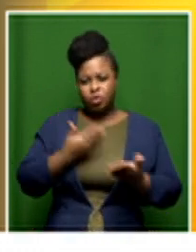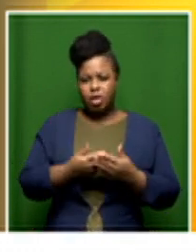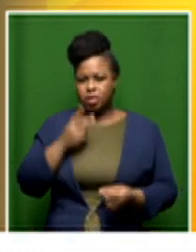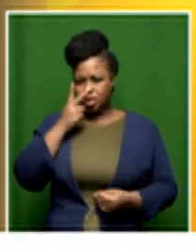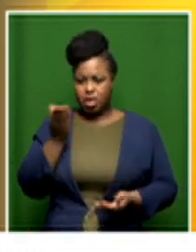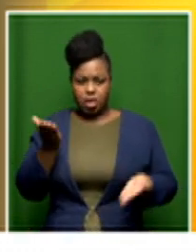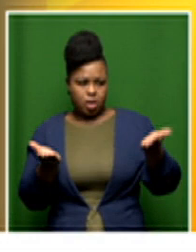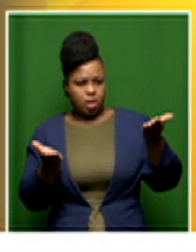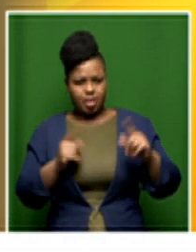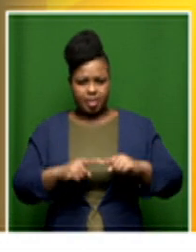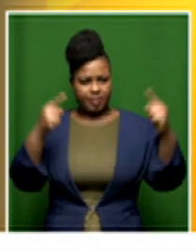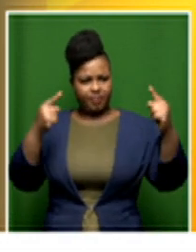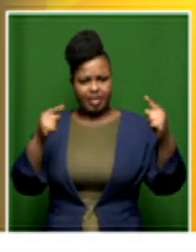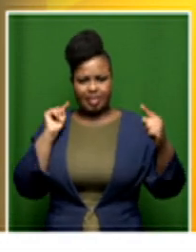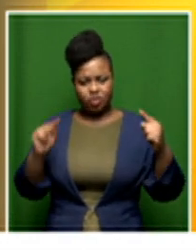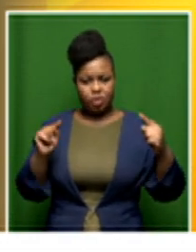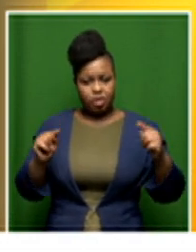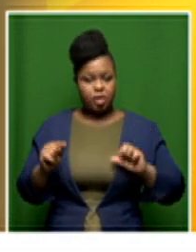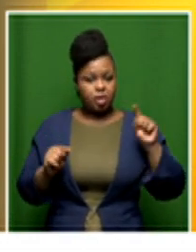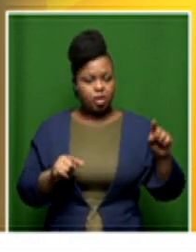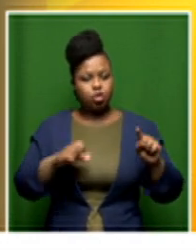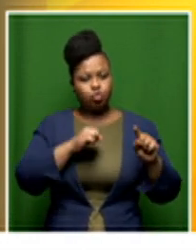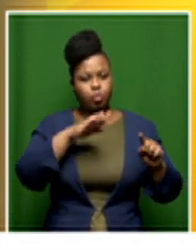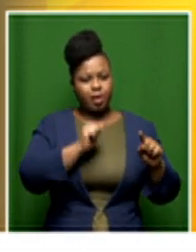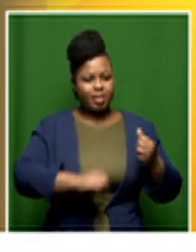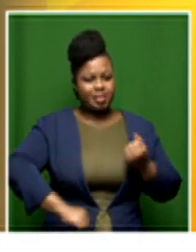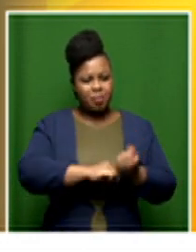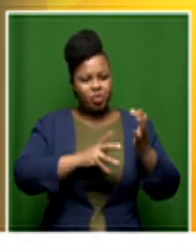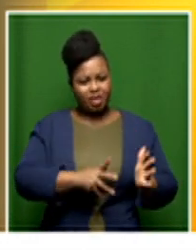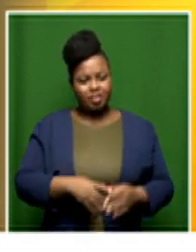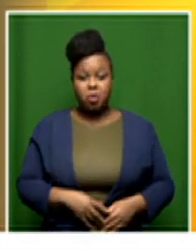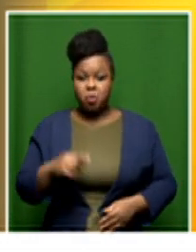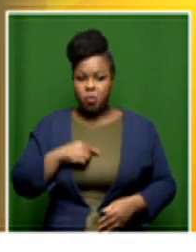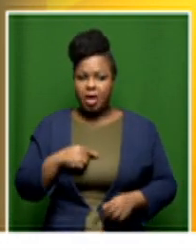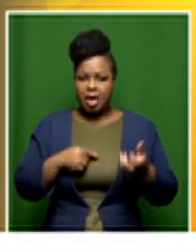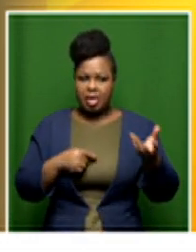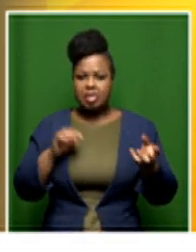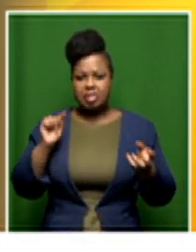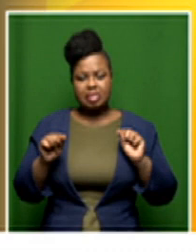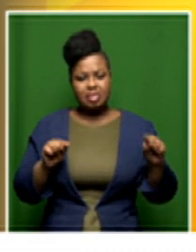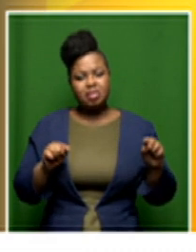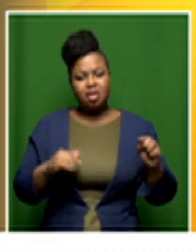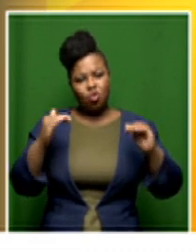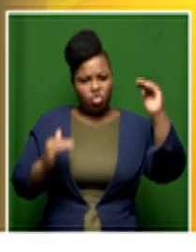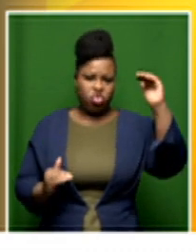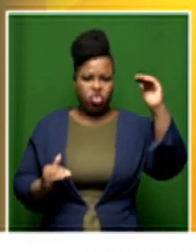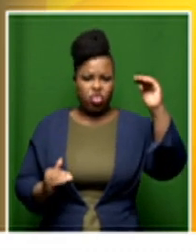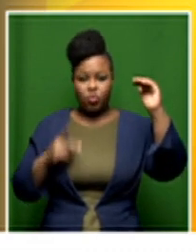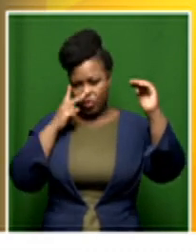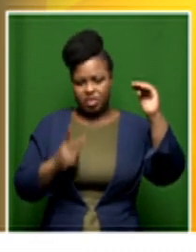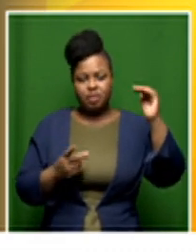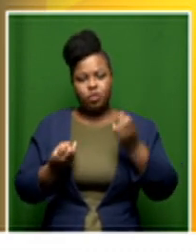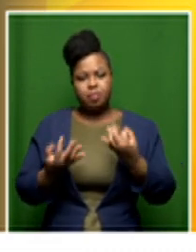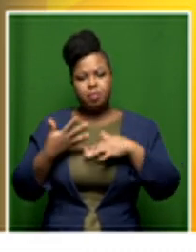between that as well as the Supra Mahumapelo sanction. There seems to be a huge gap in terms of interpretation